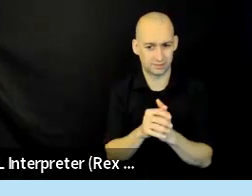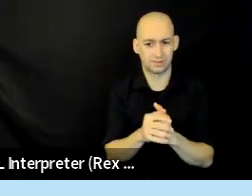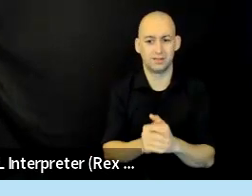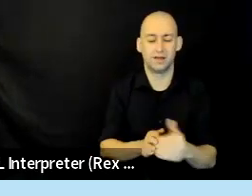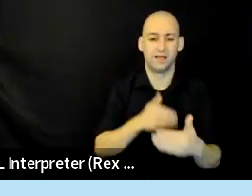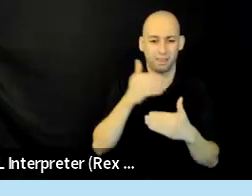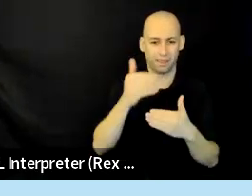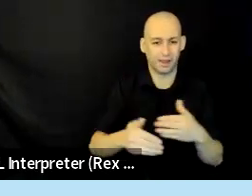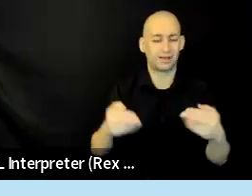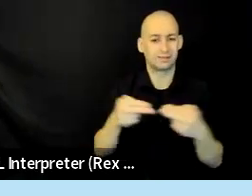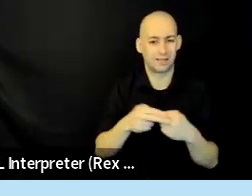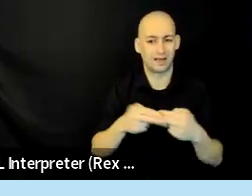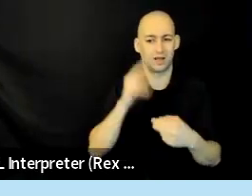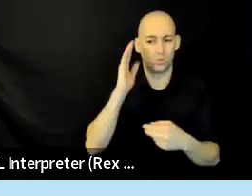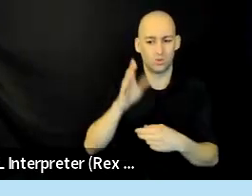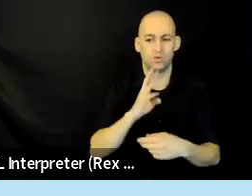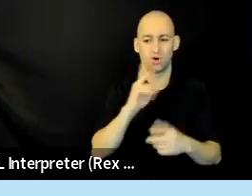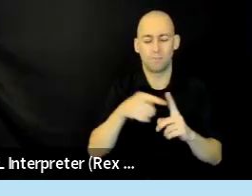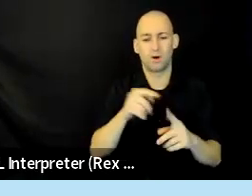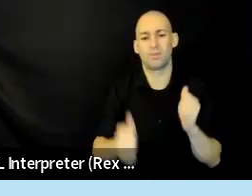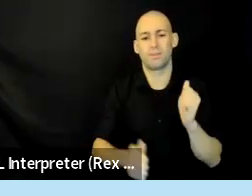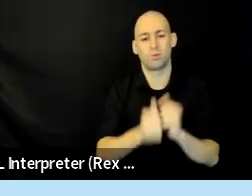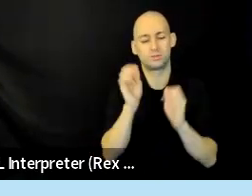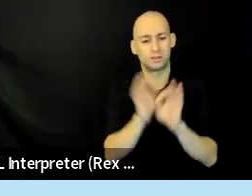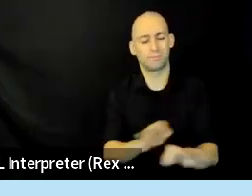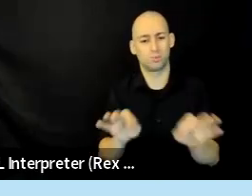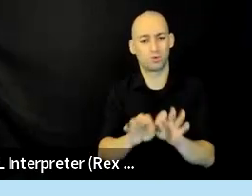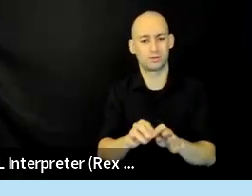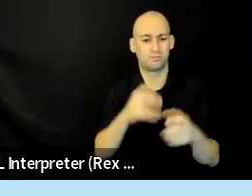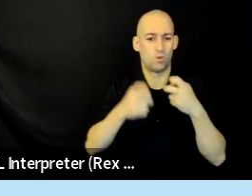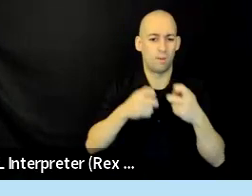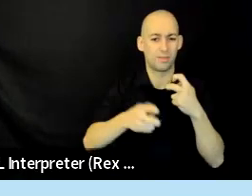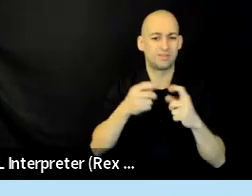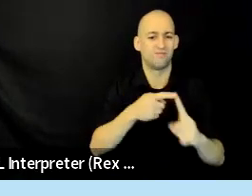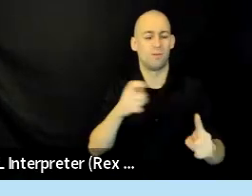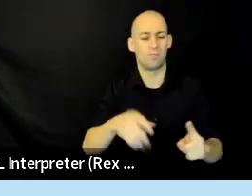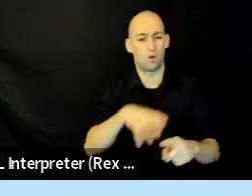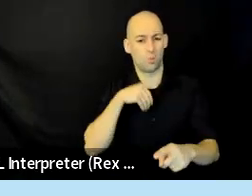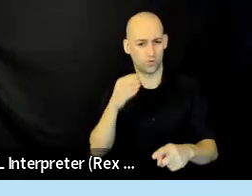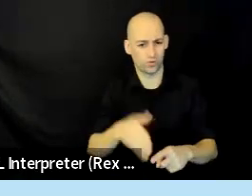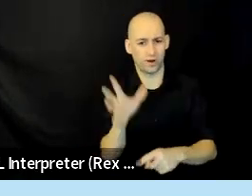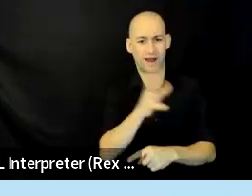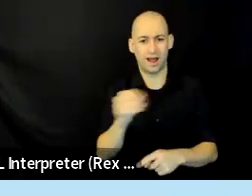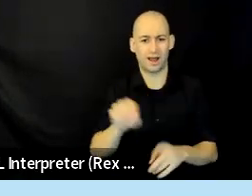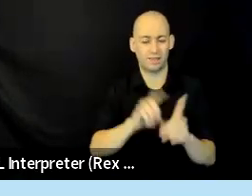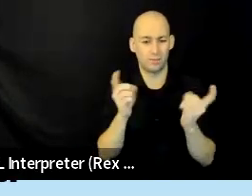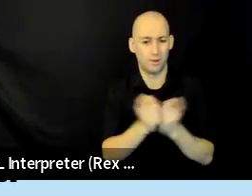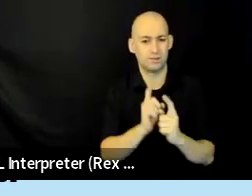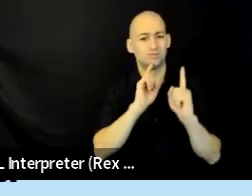go over the owner's most pertinent contentions and the department's responses to those contentions. Next